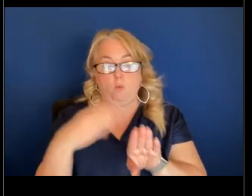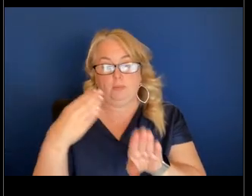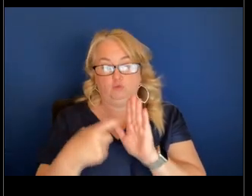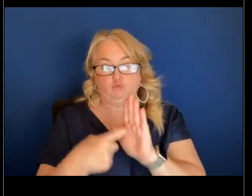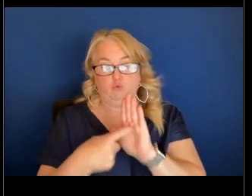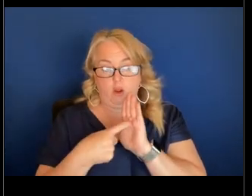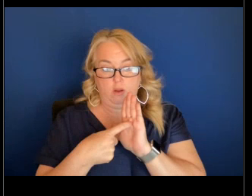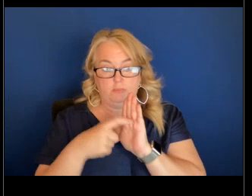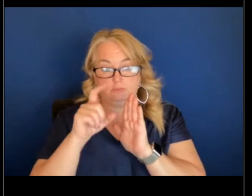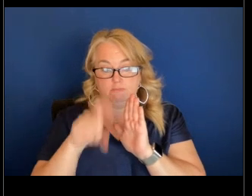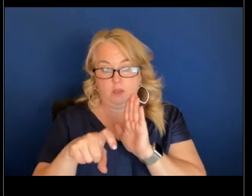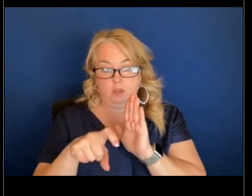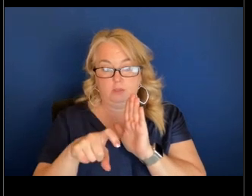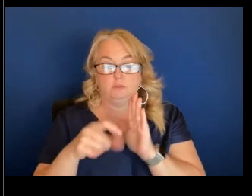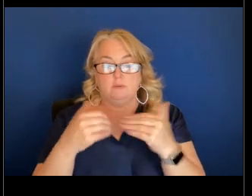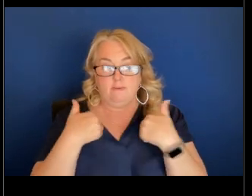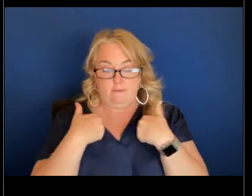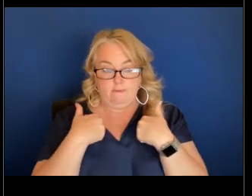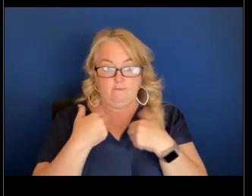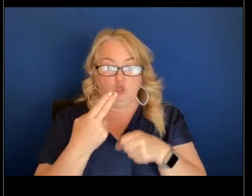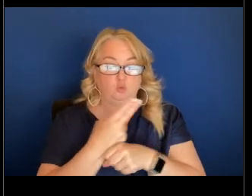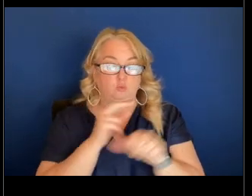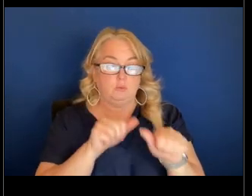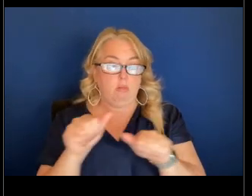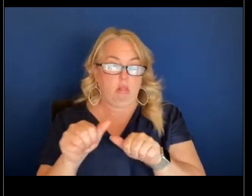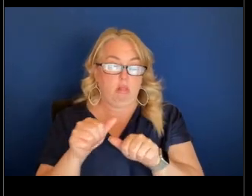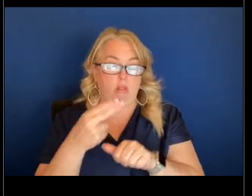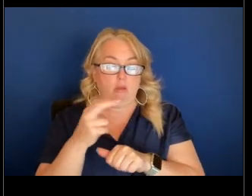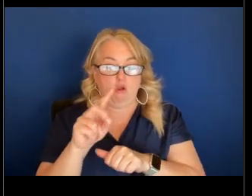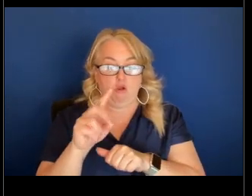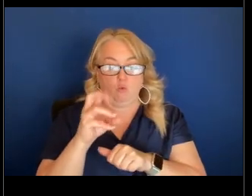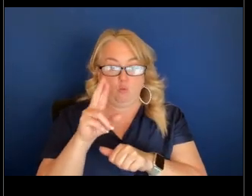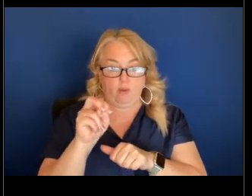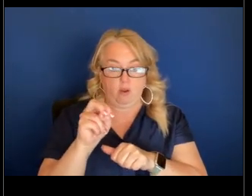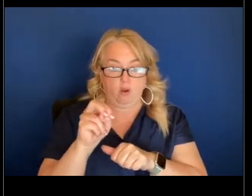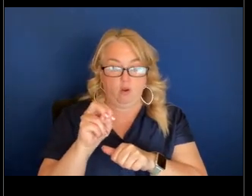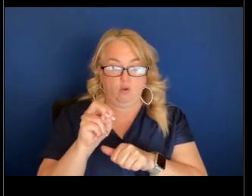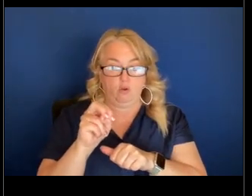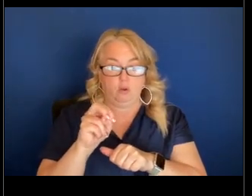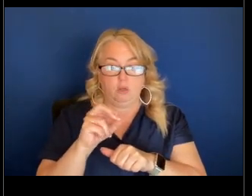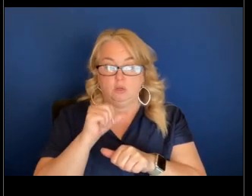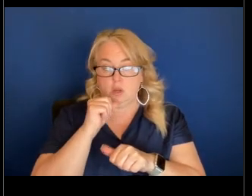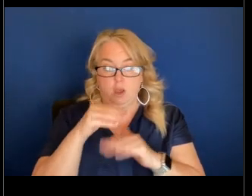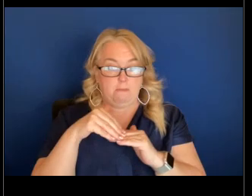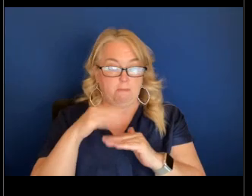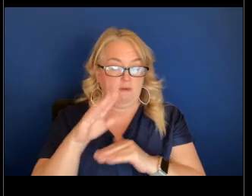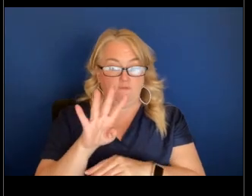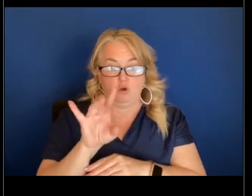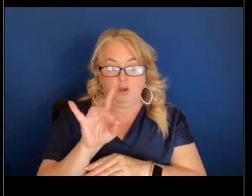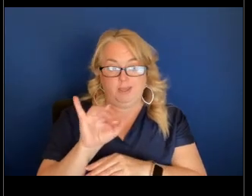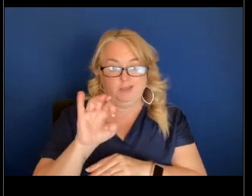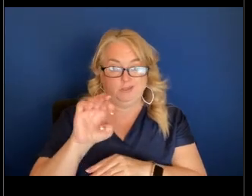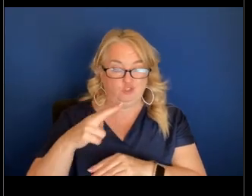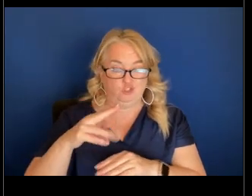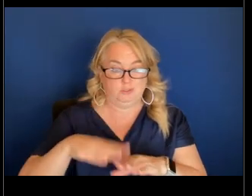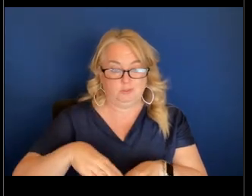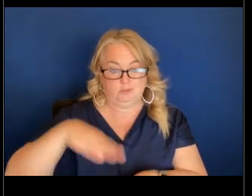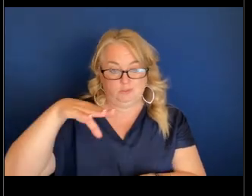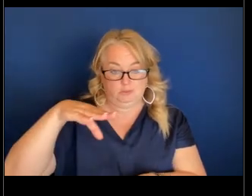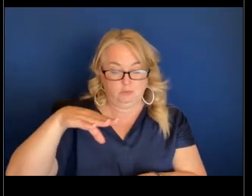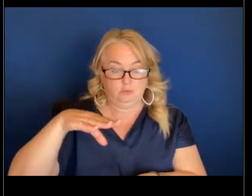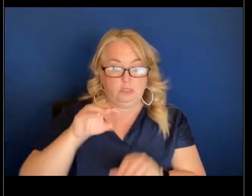They must be equipped with usable hardware mounted no higher than 48 inches